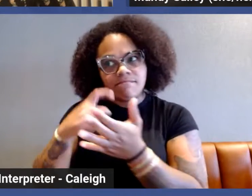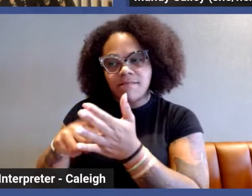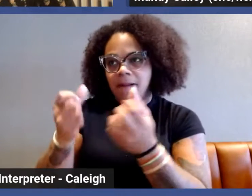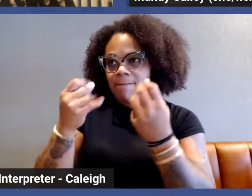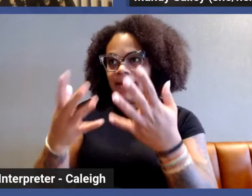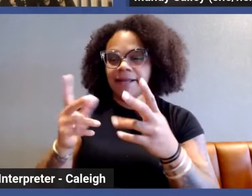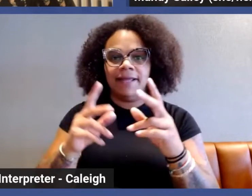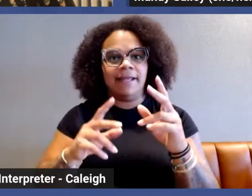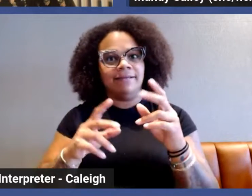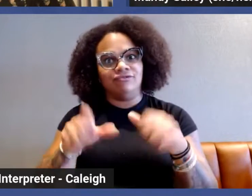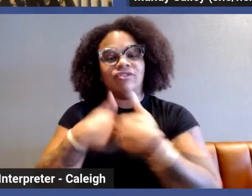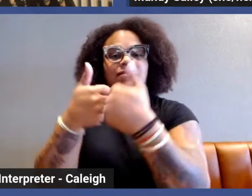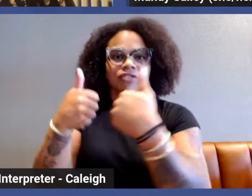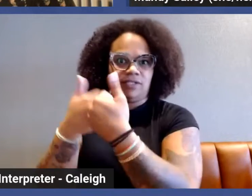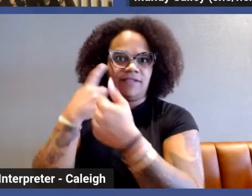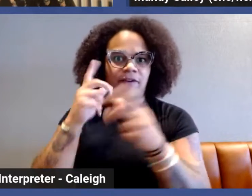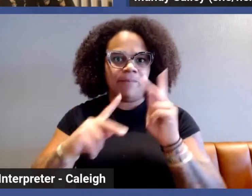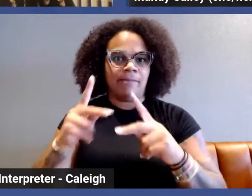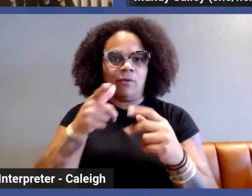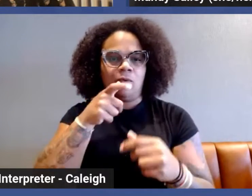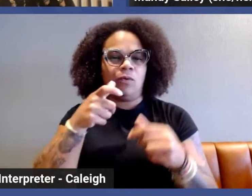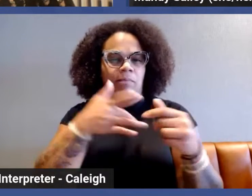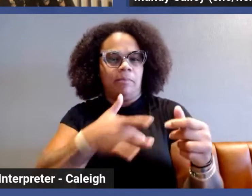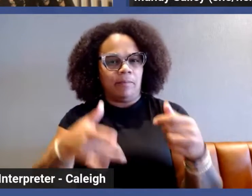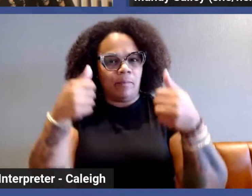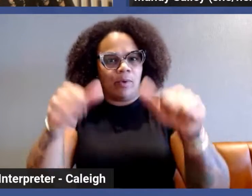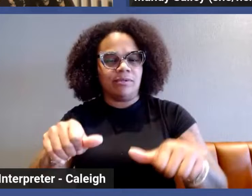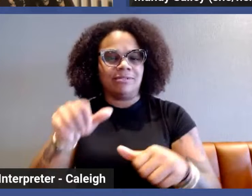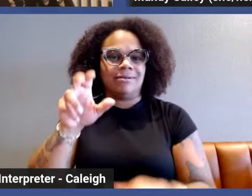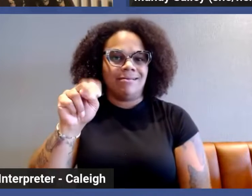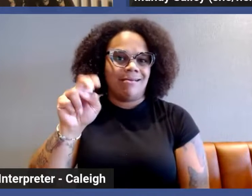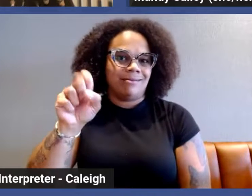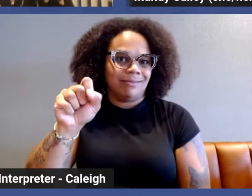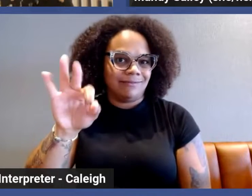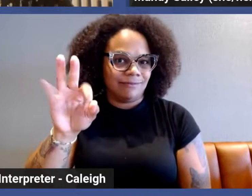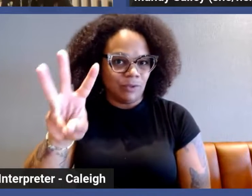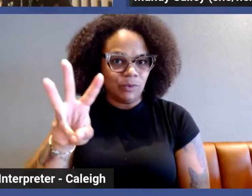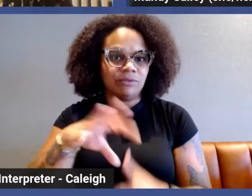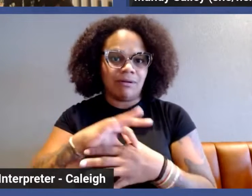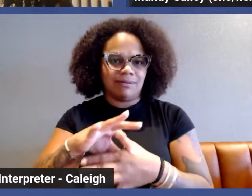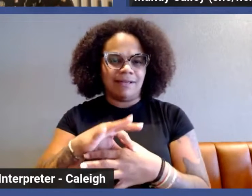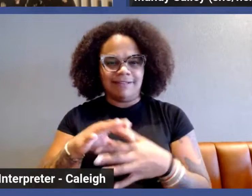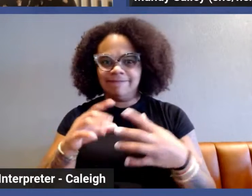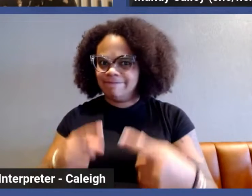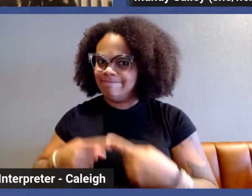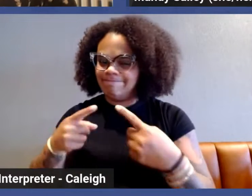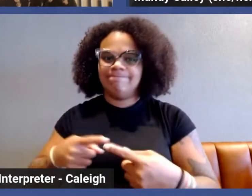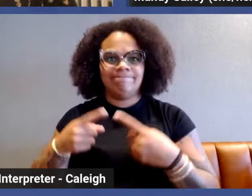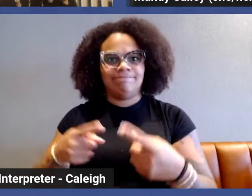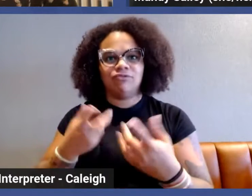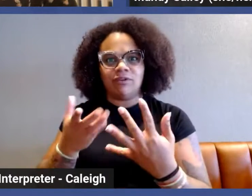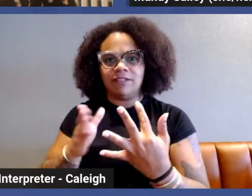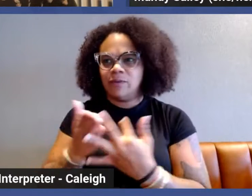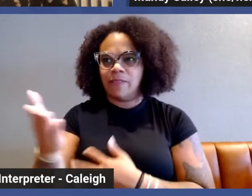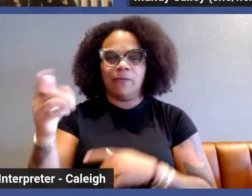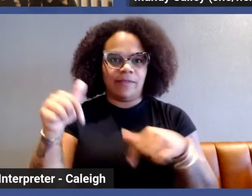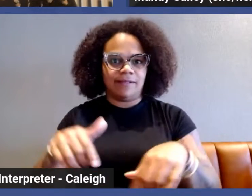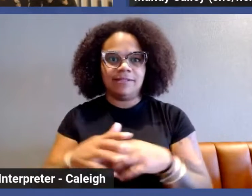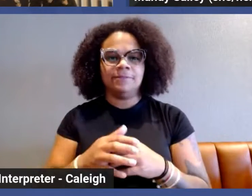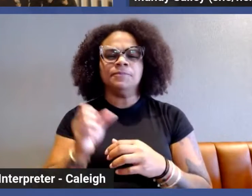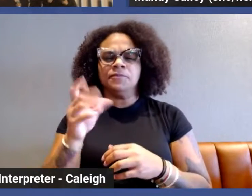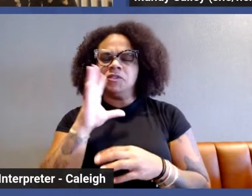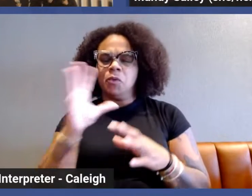content have trouble, right, navigating all of this. So I want to kind of break down some of